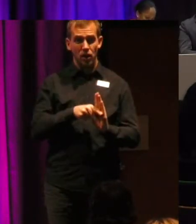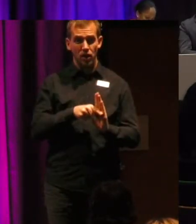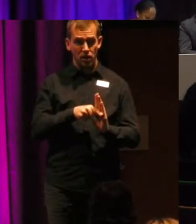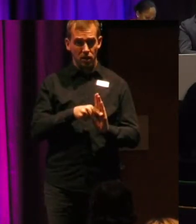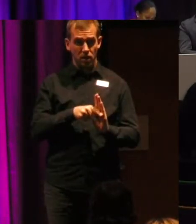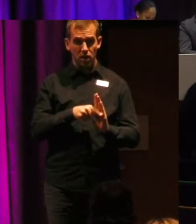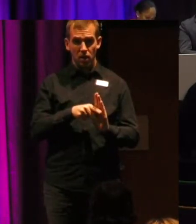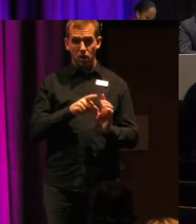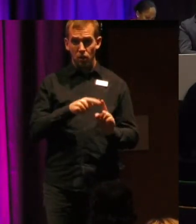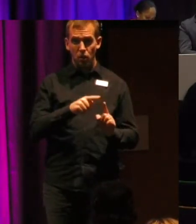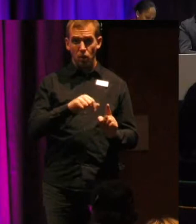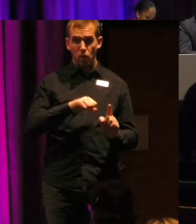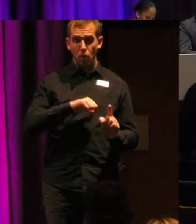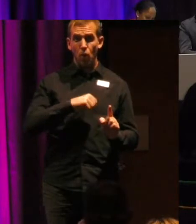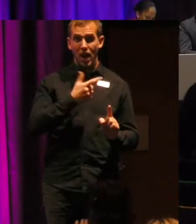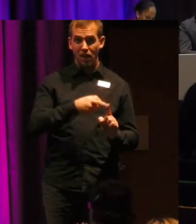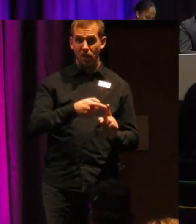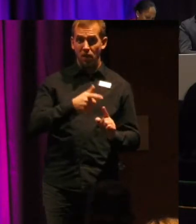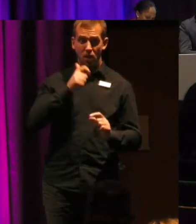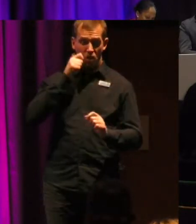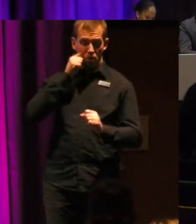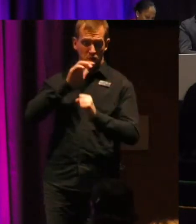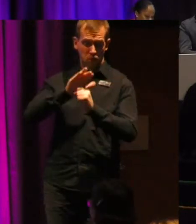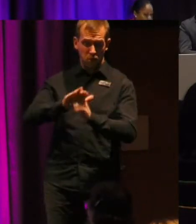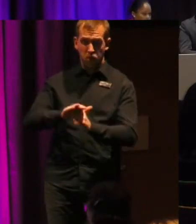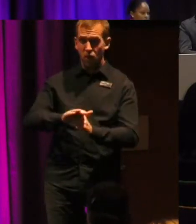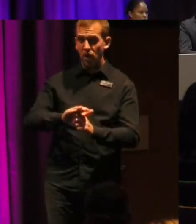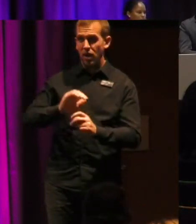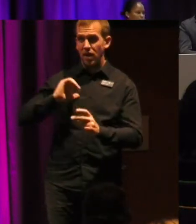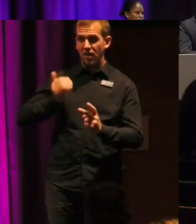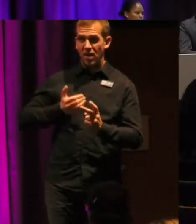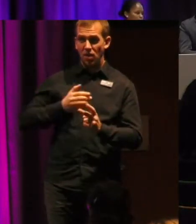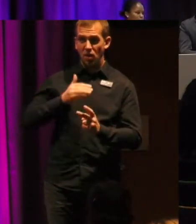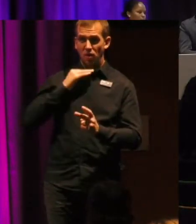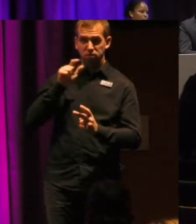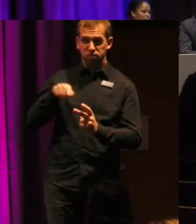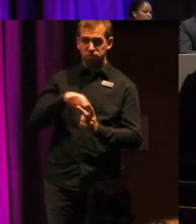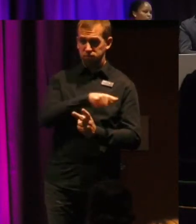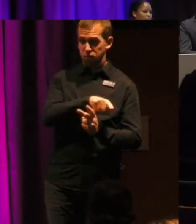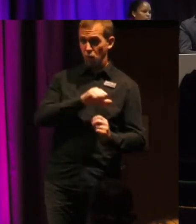racist, misogynist, and so very bad